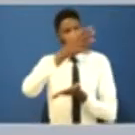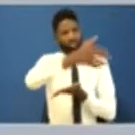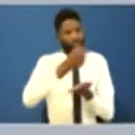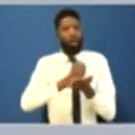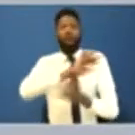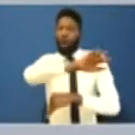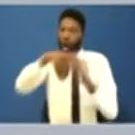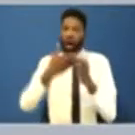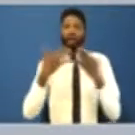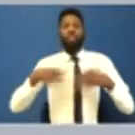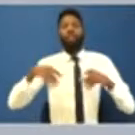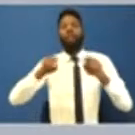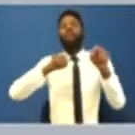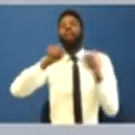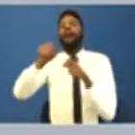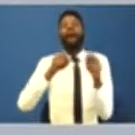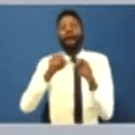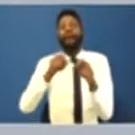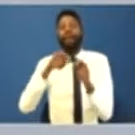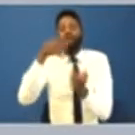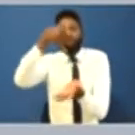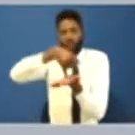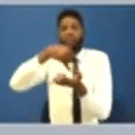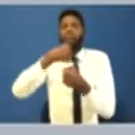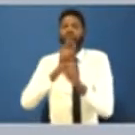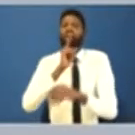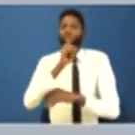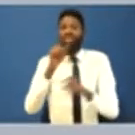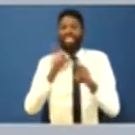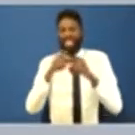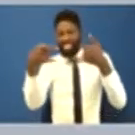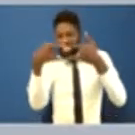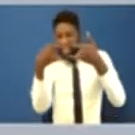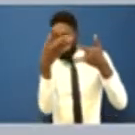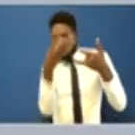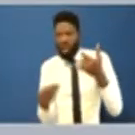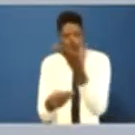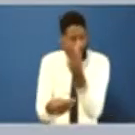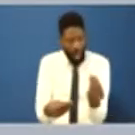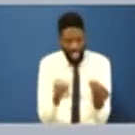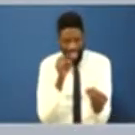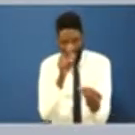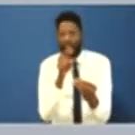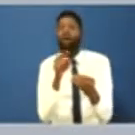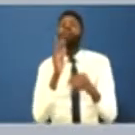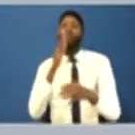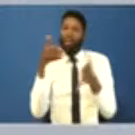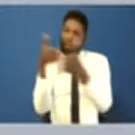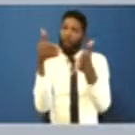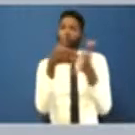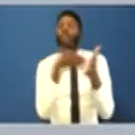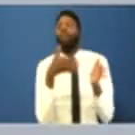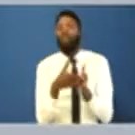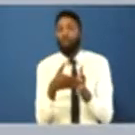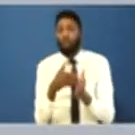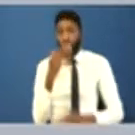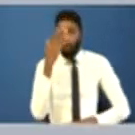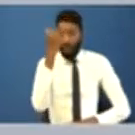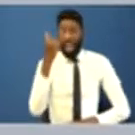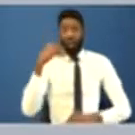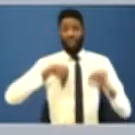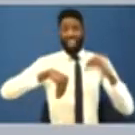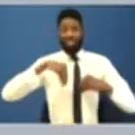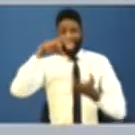management so that we're able to seal the loophole even whereby corruption come through because uh corruption